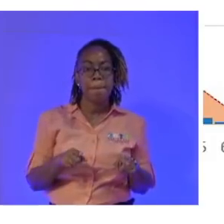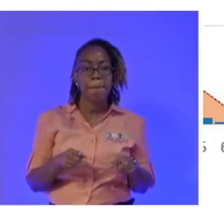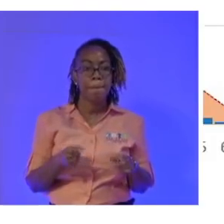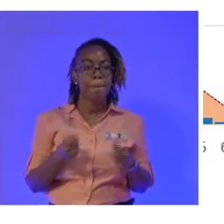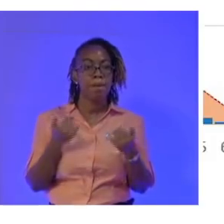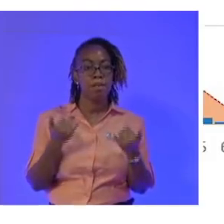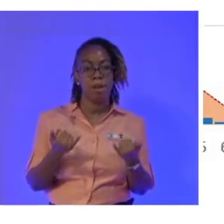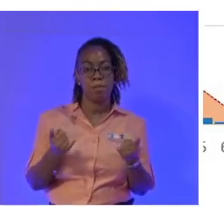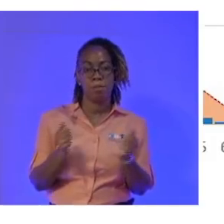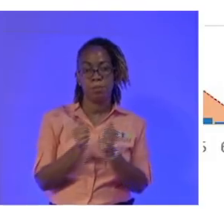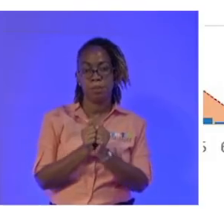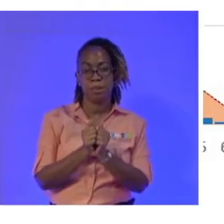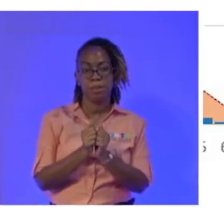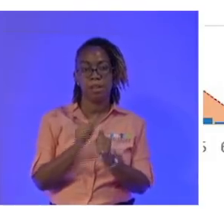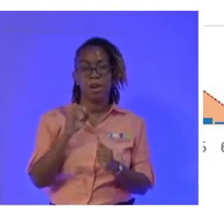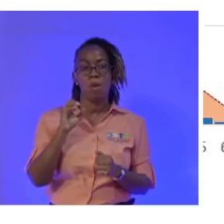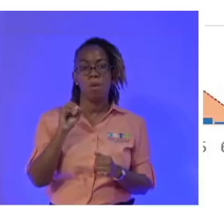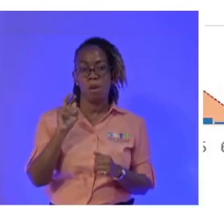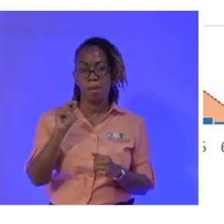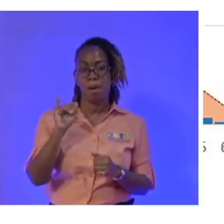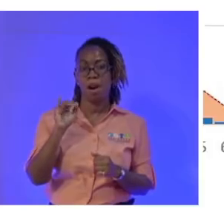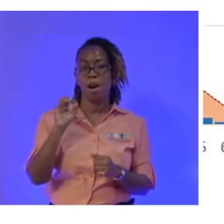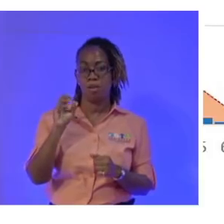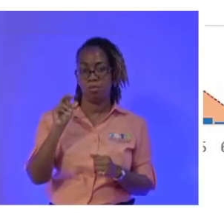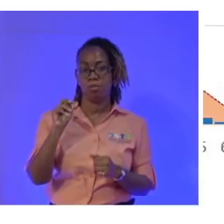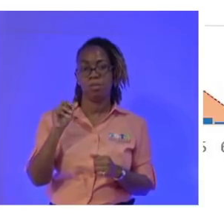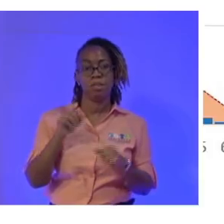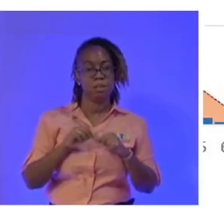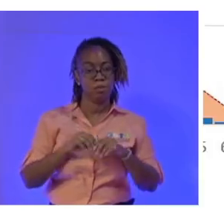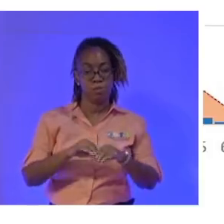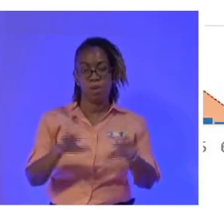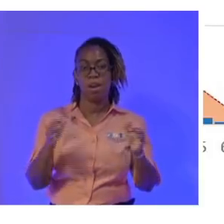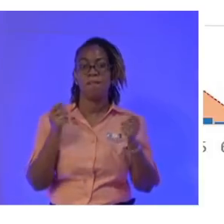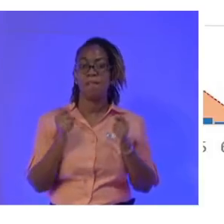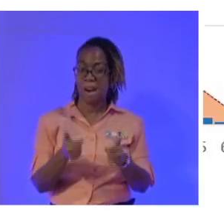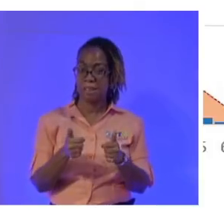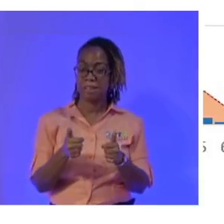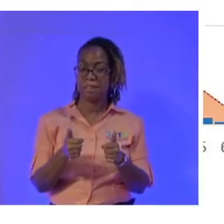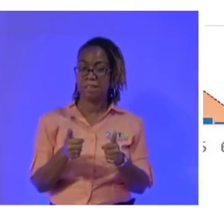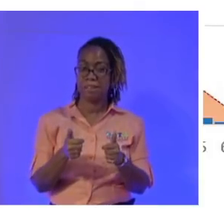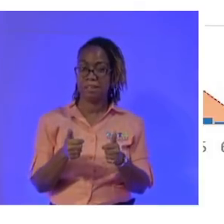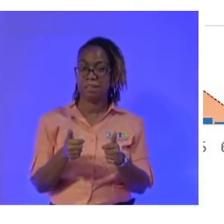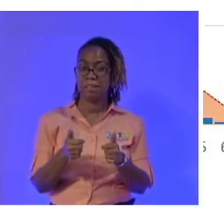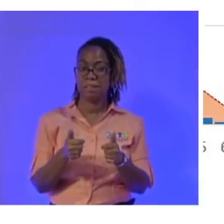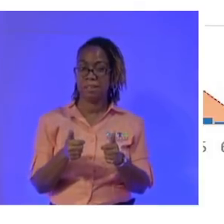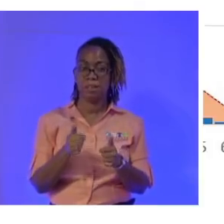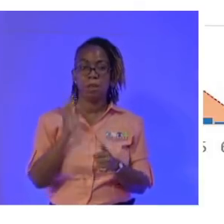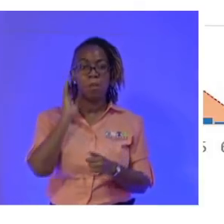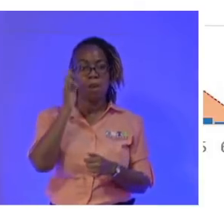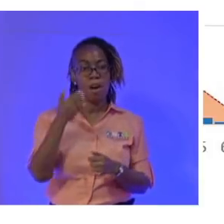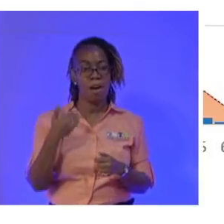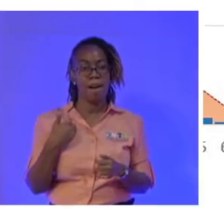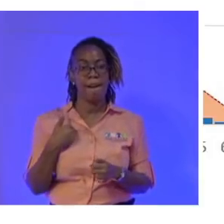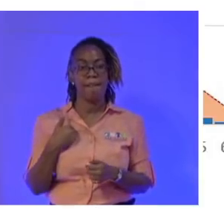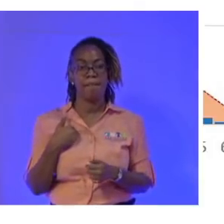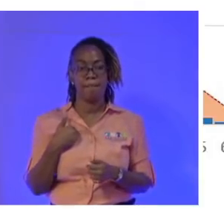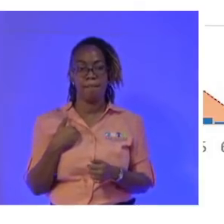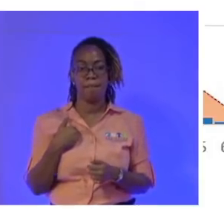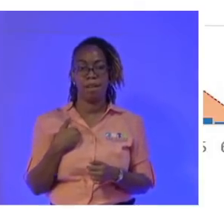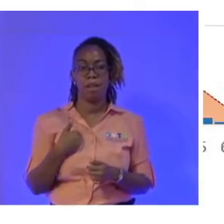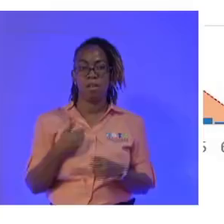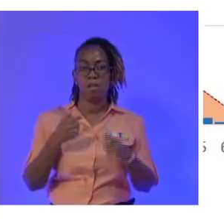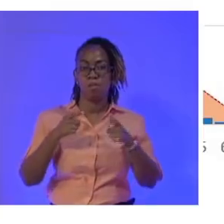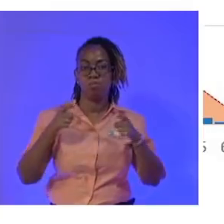of a highly transmissible variant, the Omicron variant, and the potential for large increases as has been demonstrated in